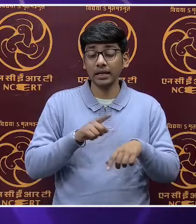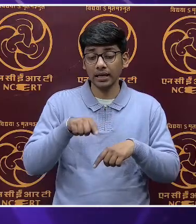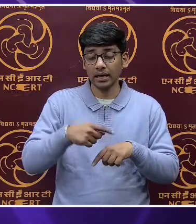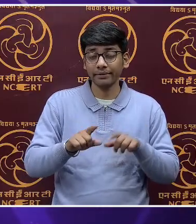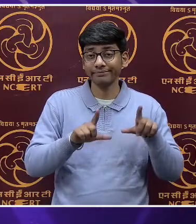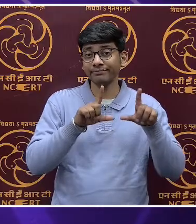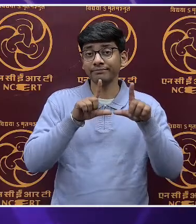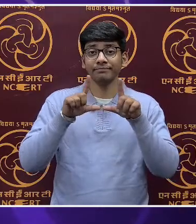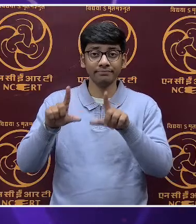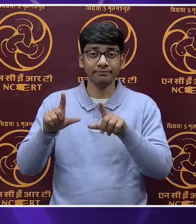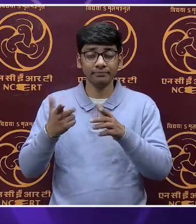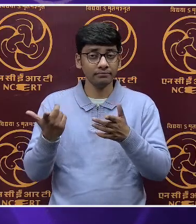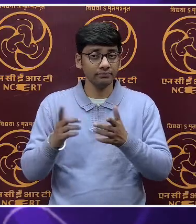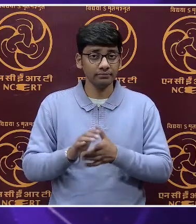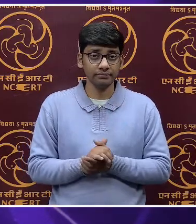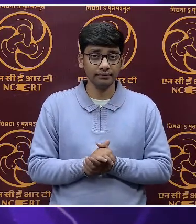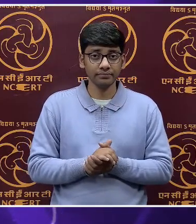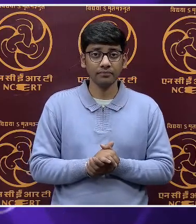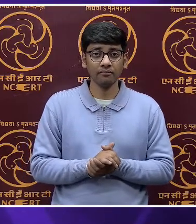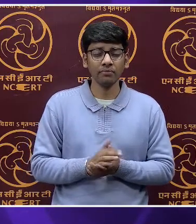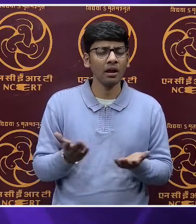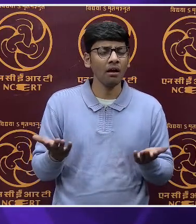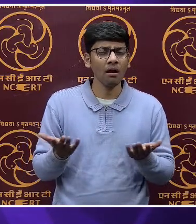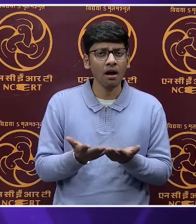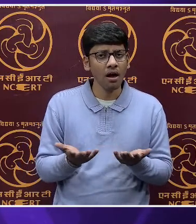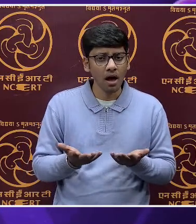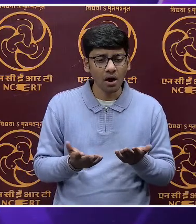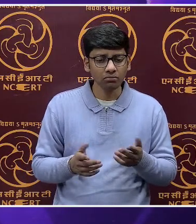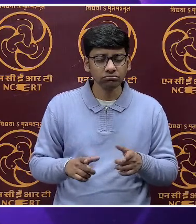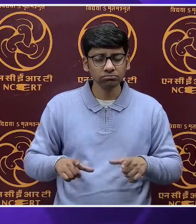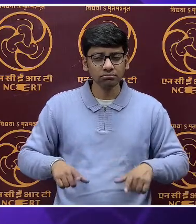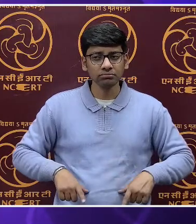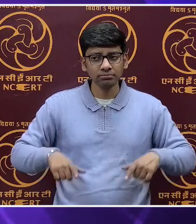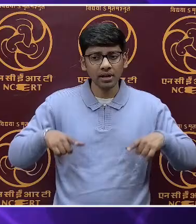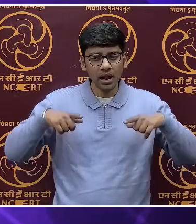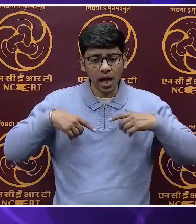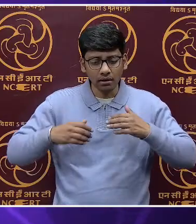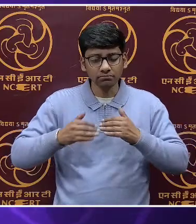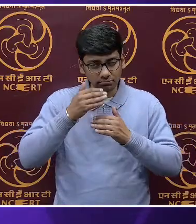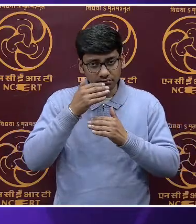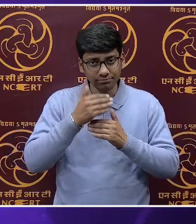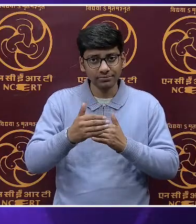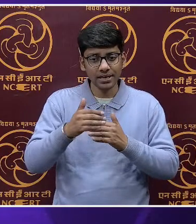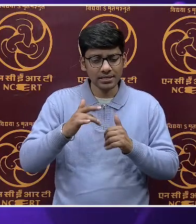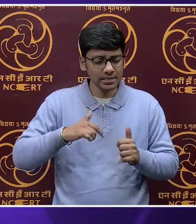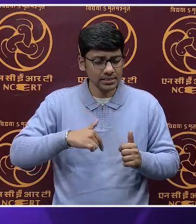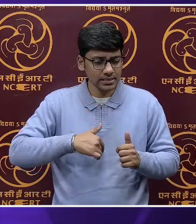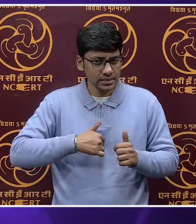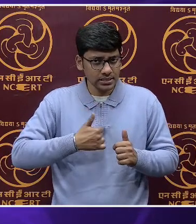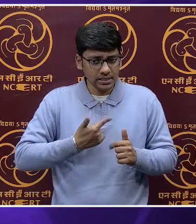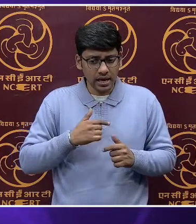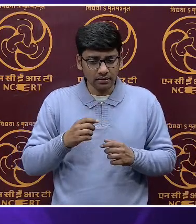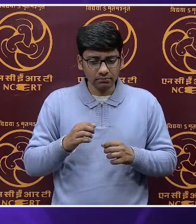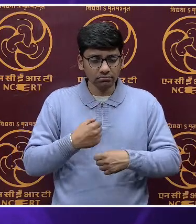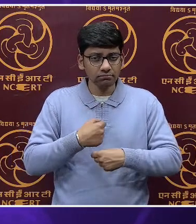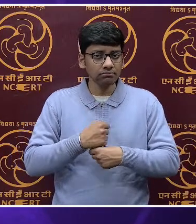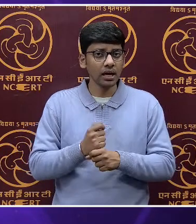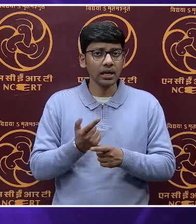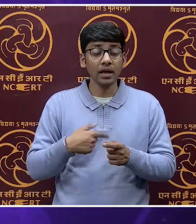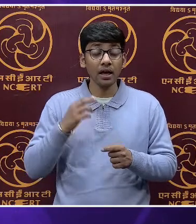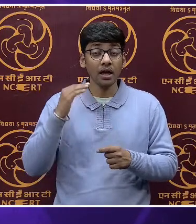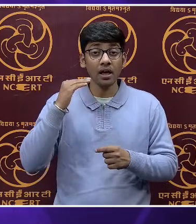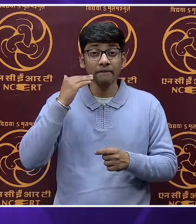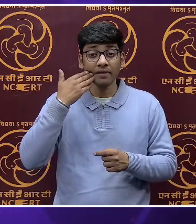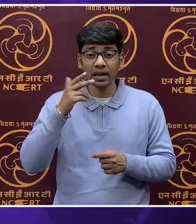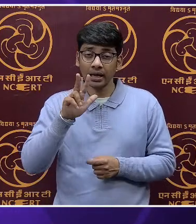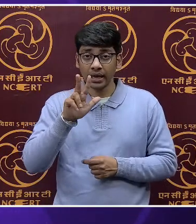frame. How Evelyn's journey of self-discovery began. So when Evelyn was 8 years old, her